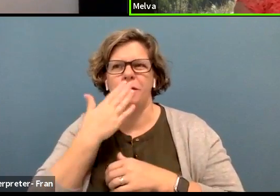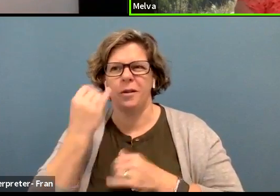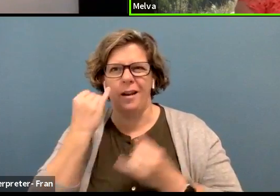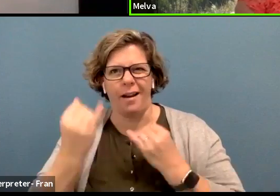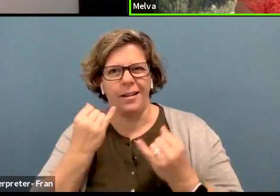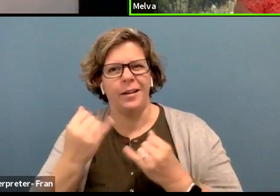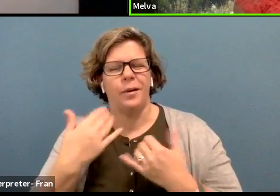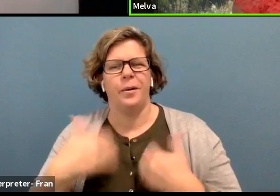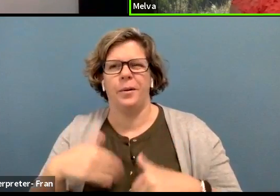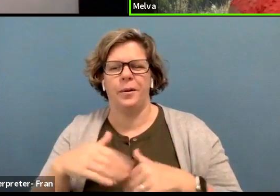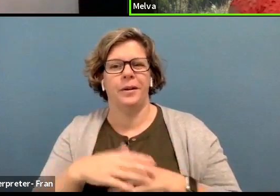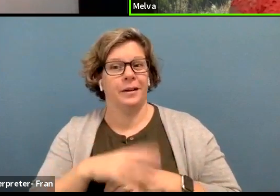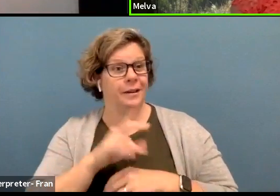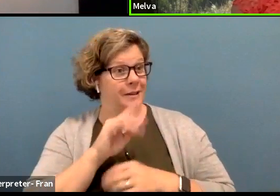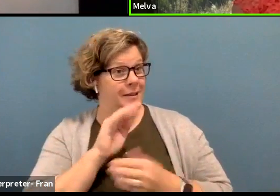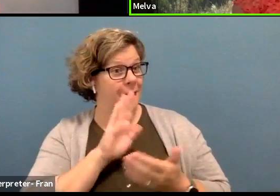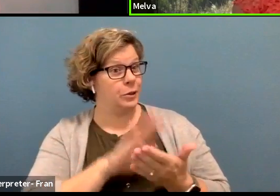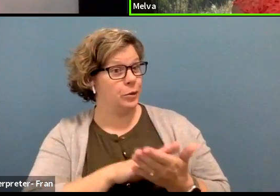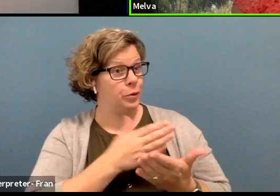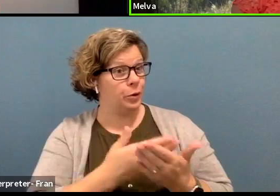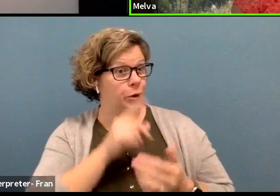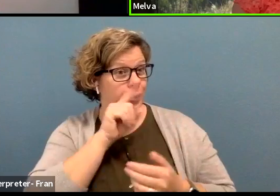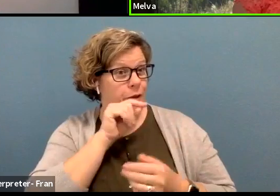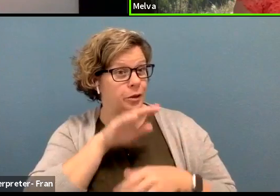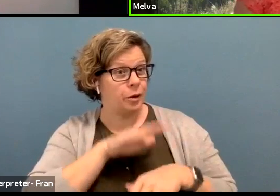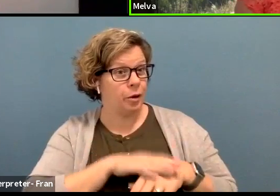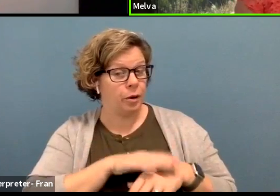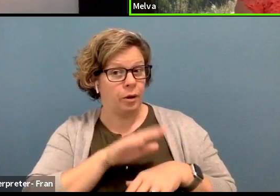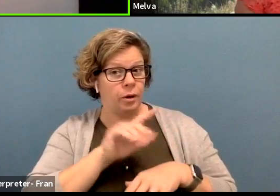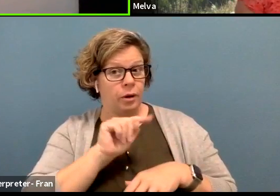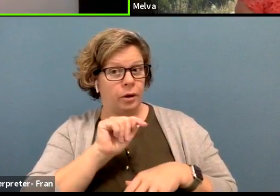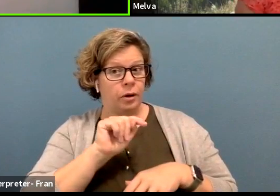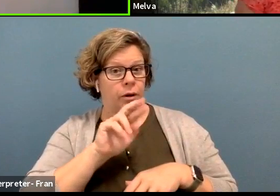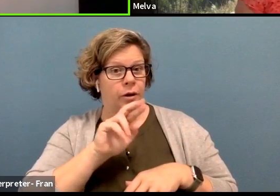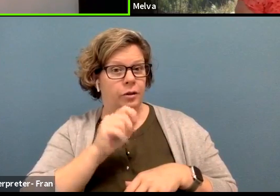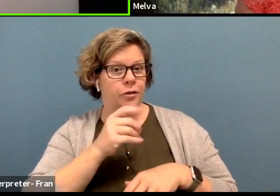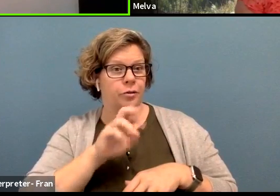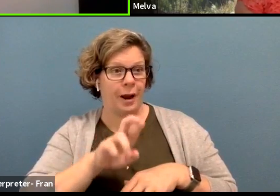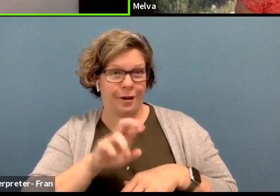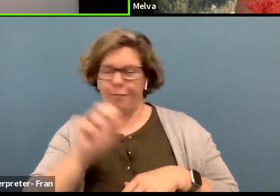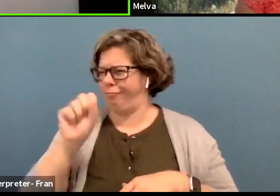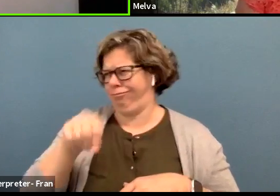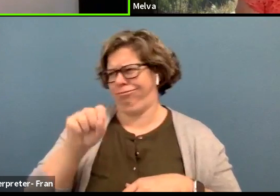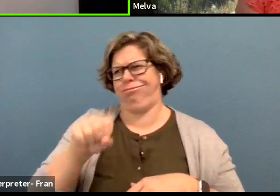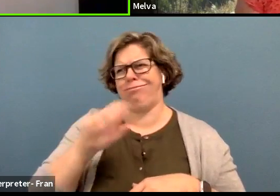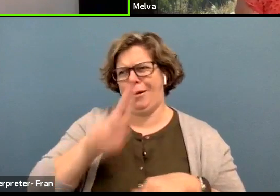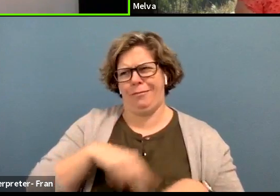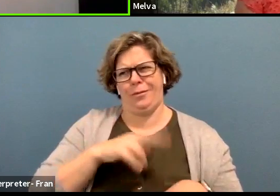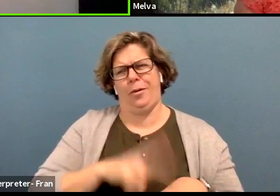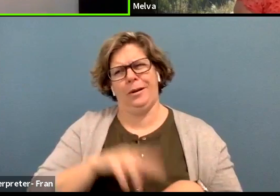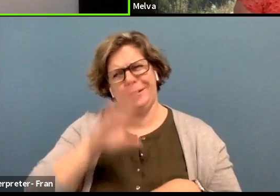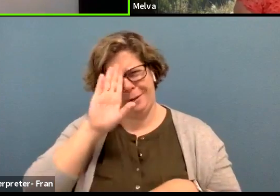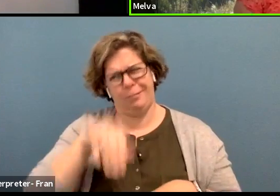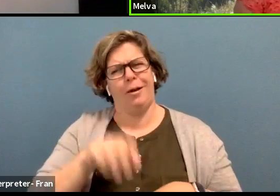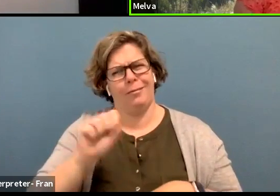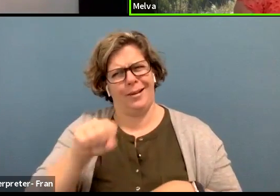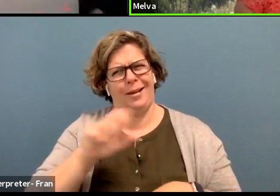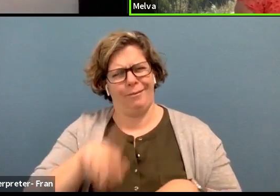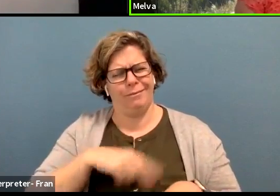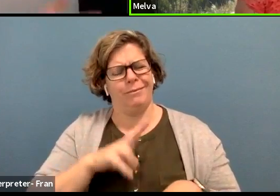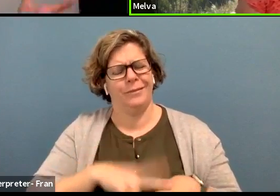good food. Did you cook your chicken on the trigger? Oh, I did. Yeah. I did. Yes.